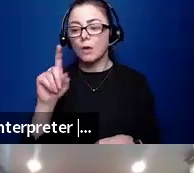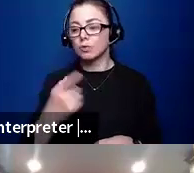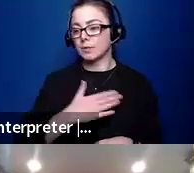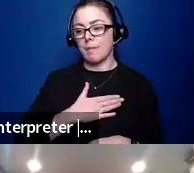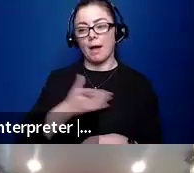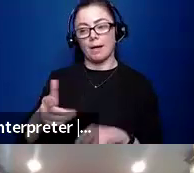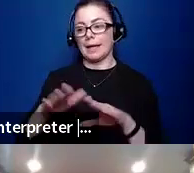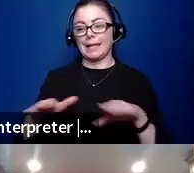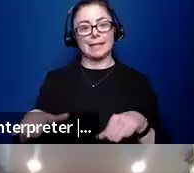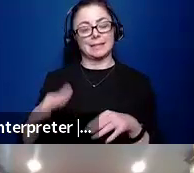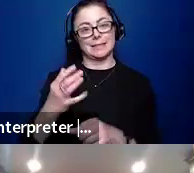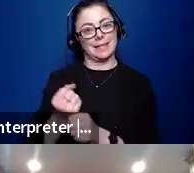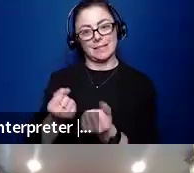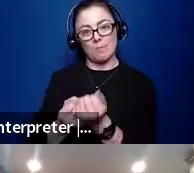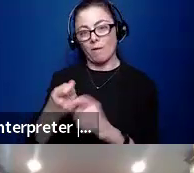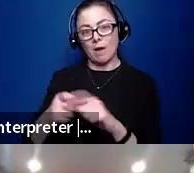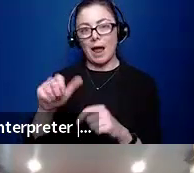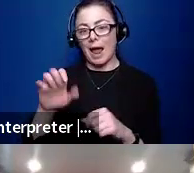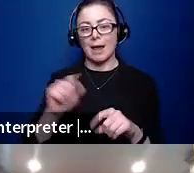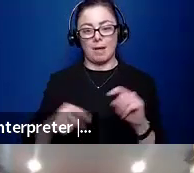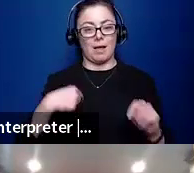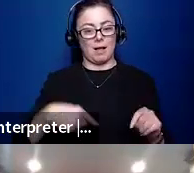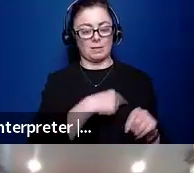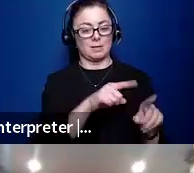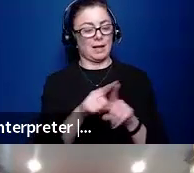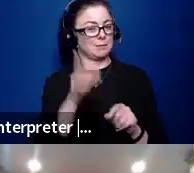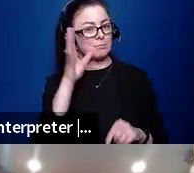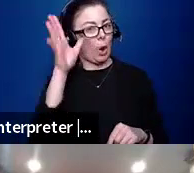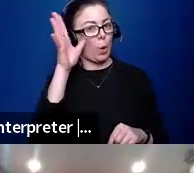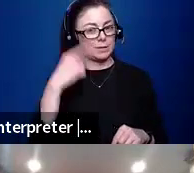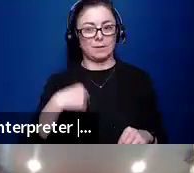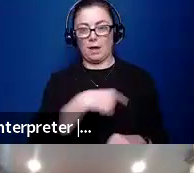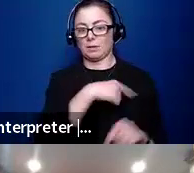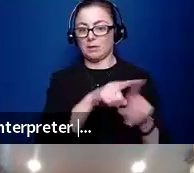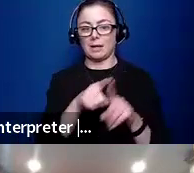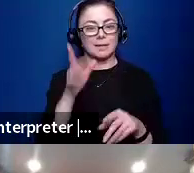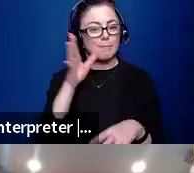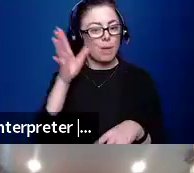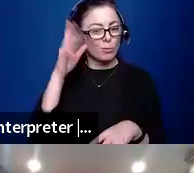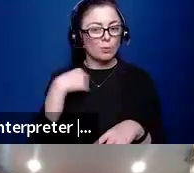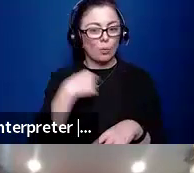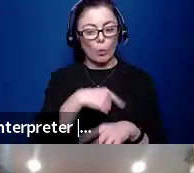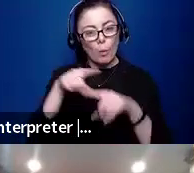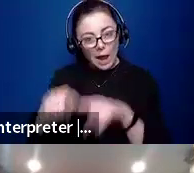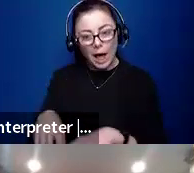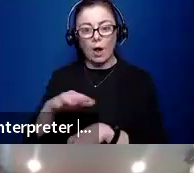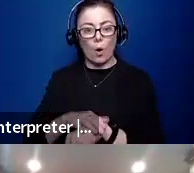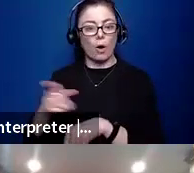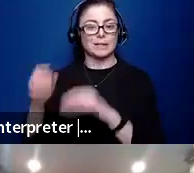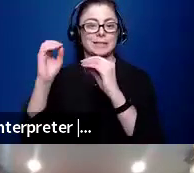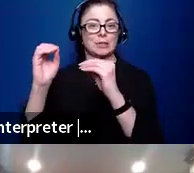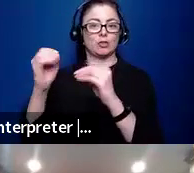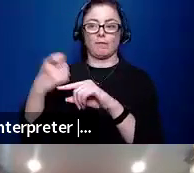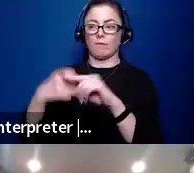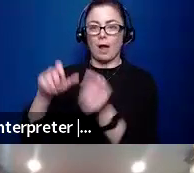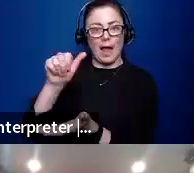AEA, but us as parents. Us as parents really rely on the teachings of the AEA and